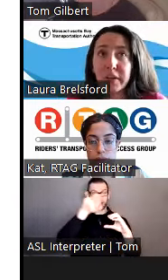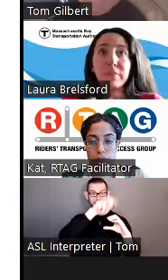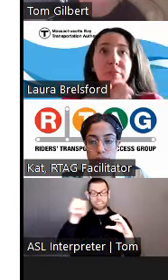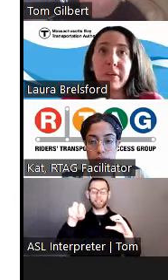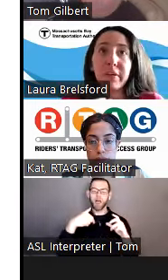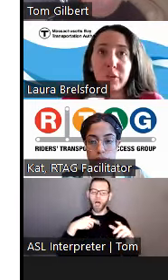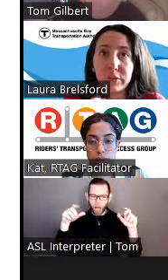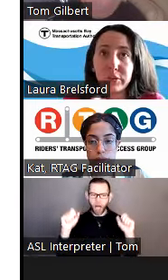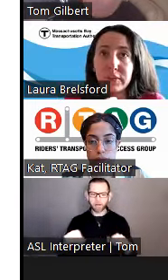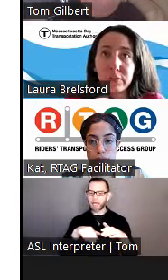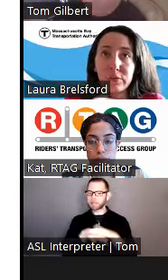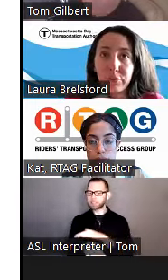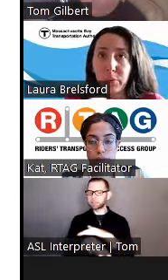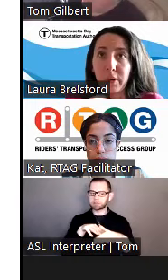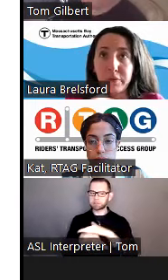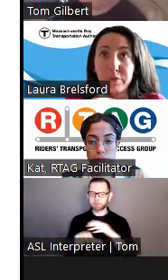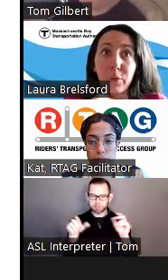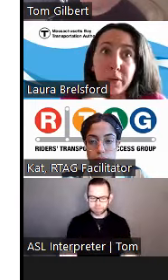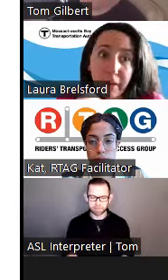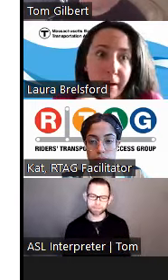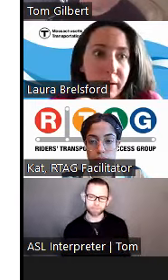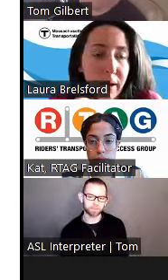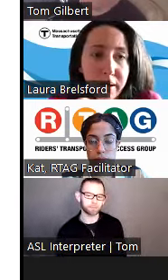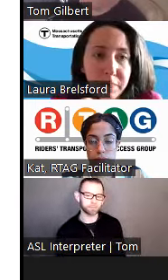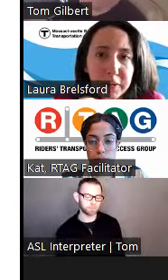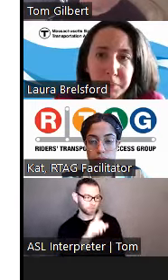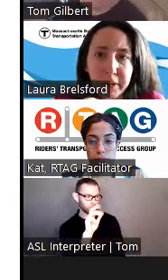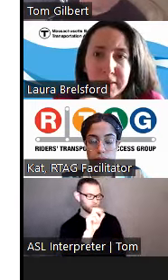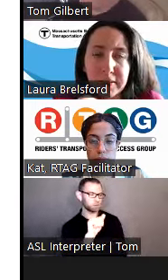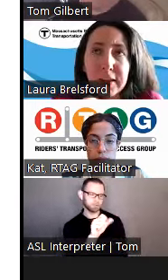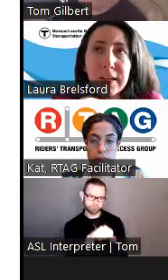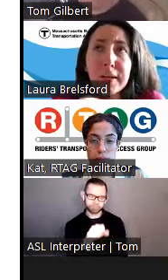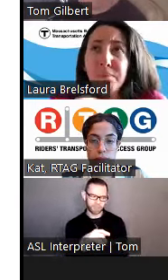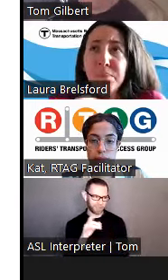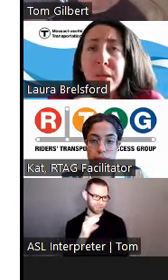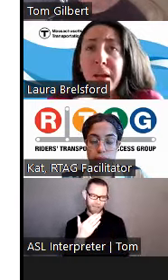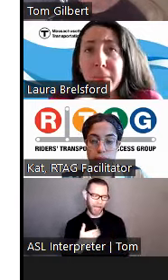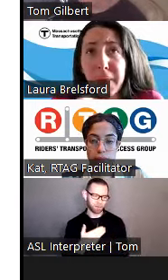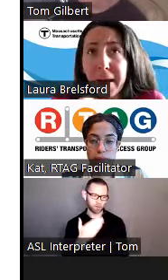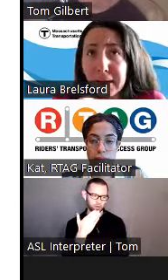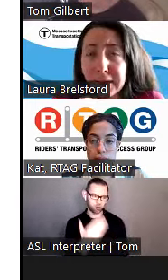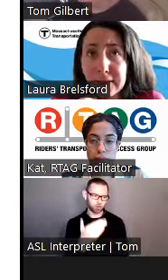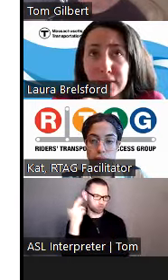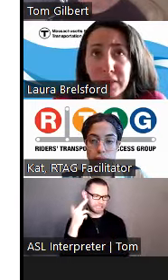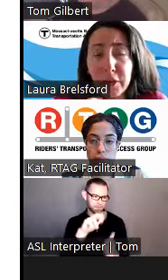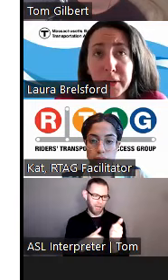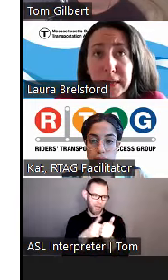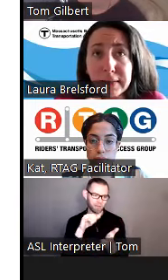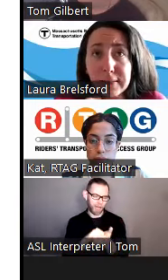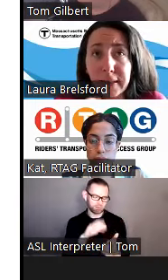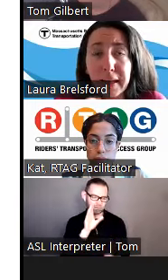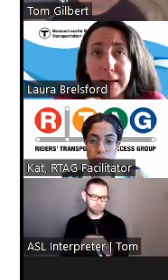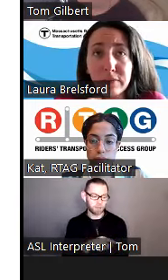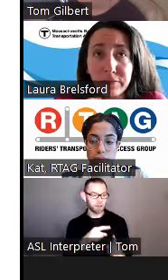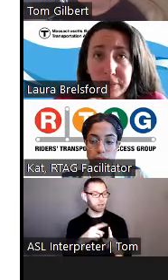actually a very good reason for that experience. And that is there